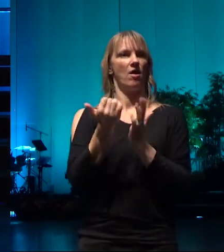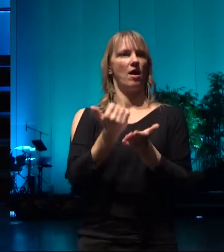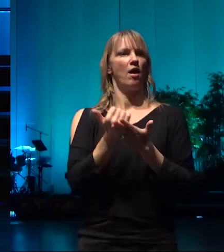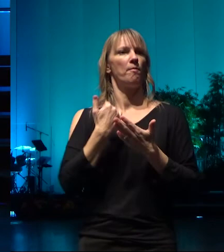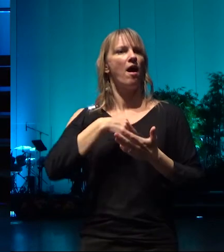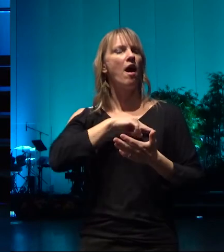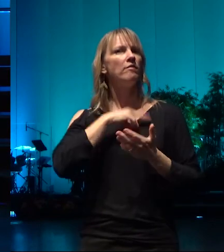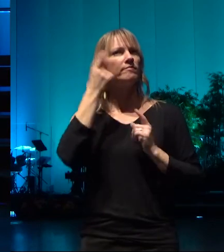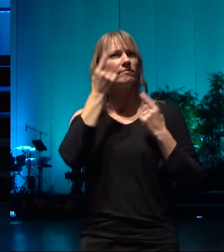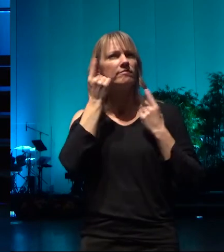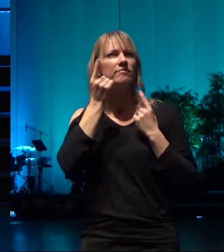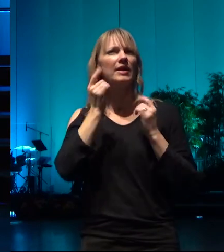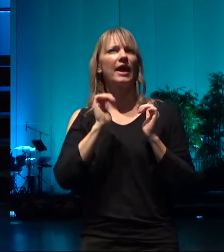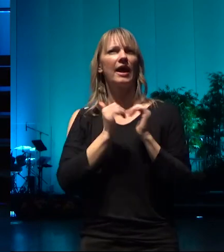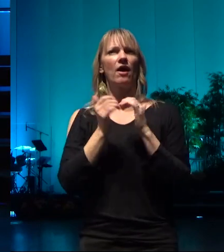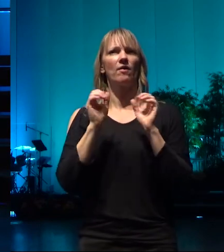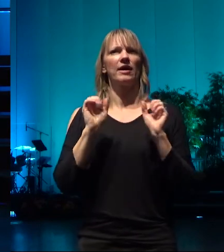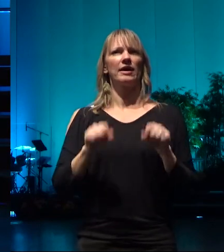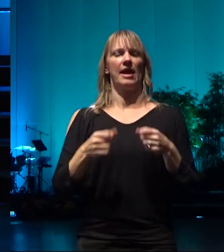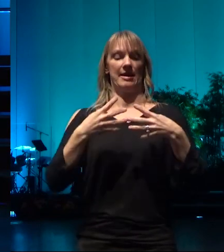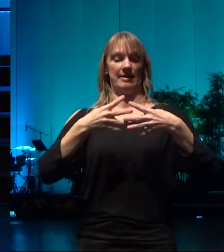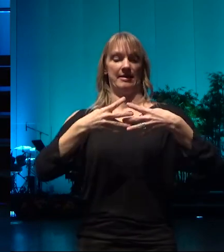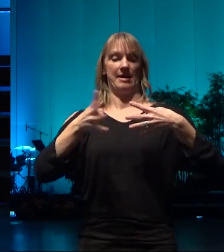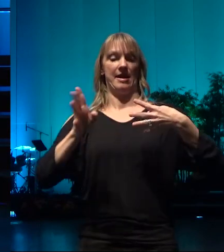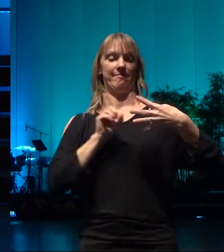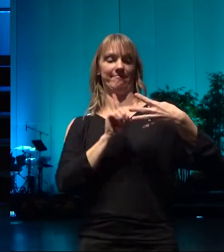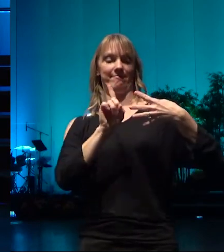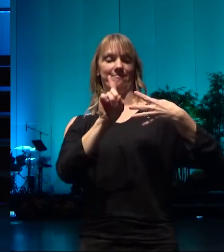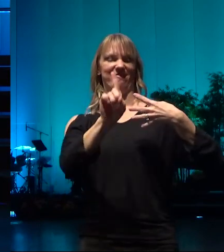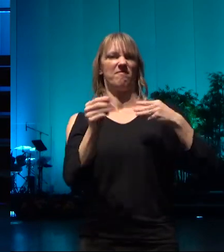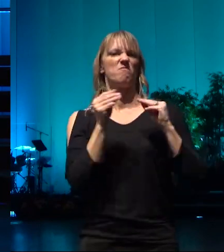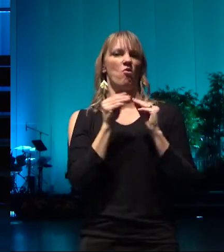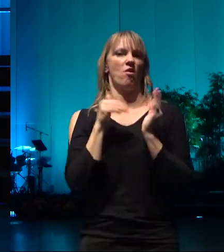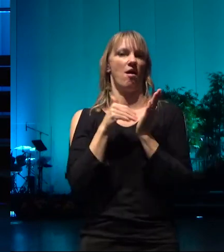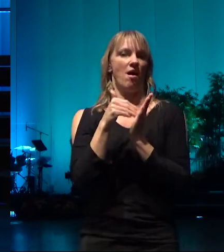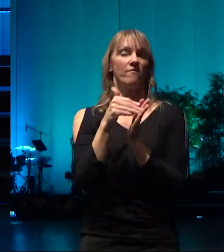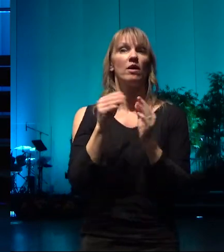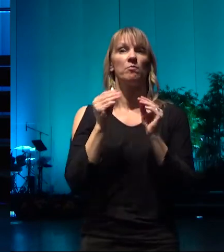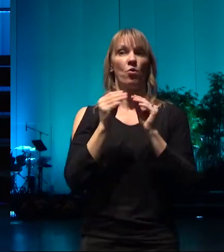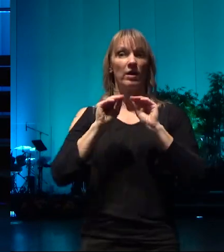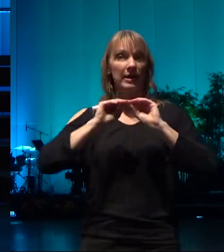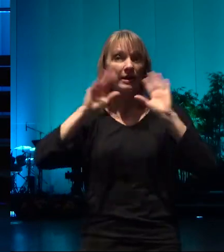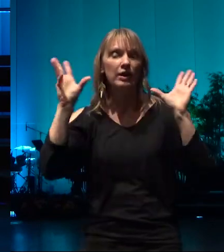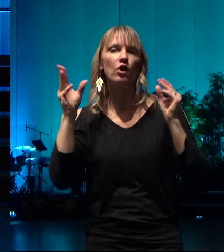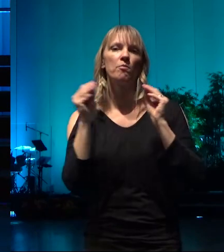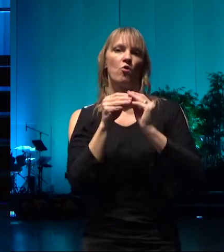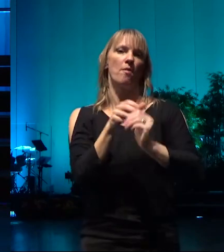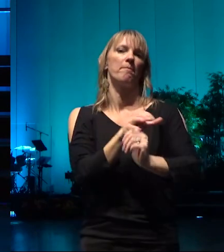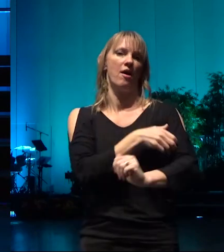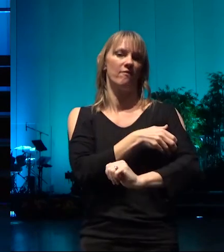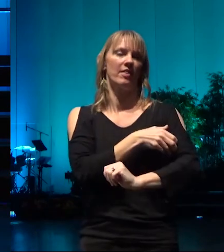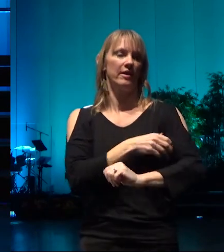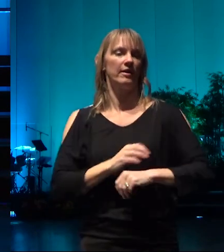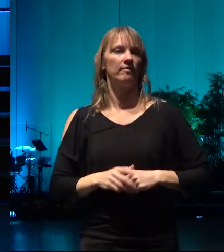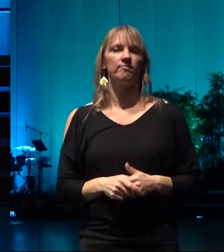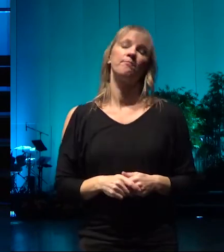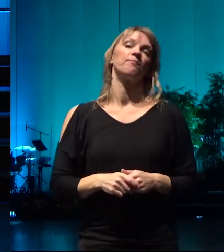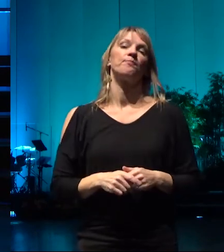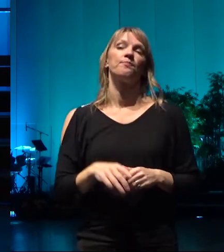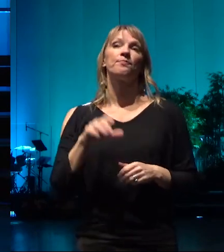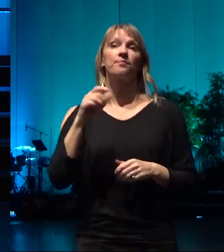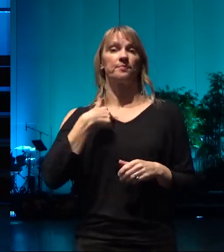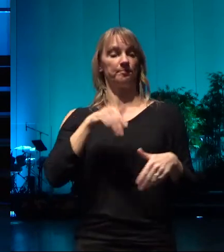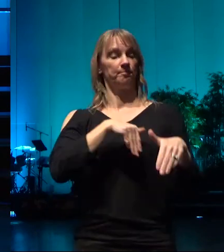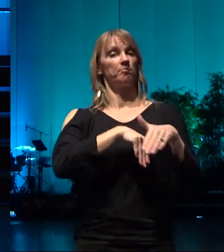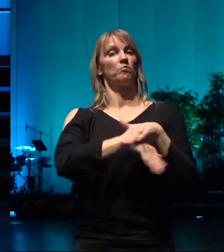to help us to consider how we could walk through that gate ourselves more often, more clearly, and more powerfully.